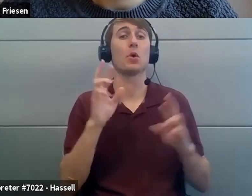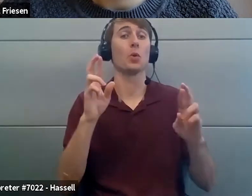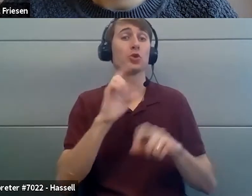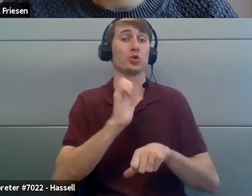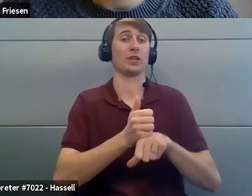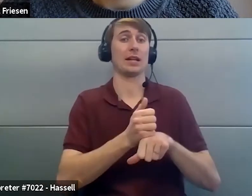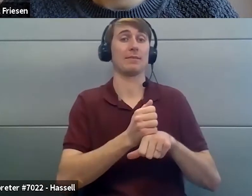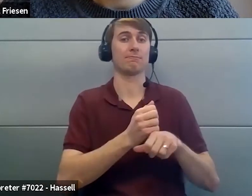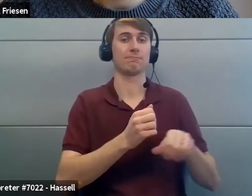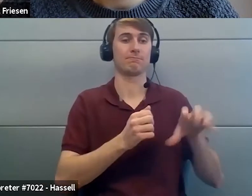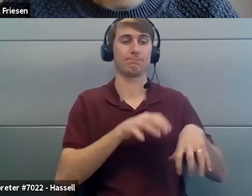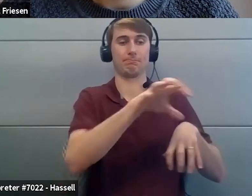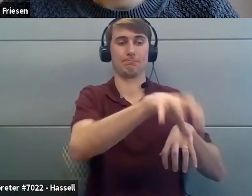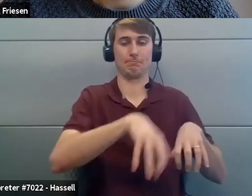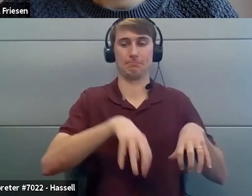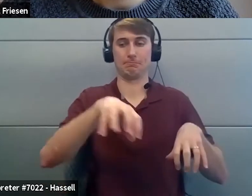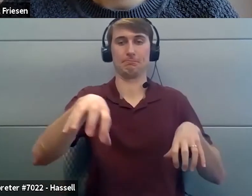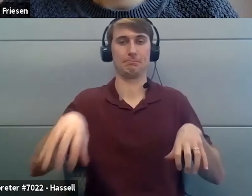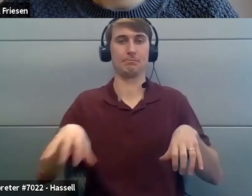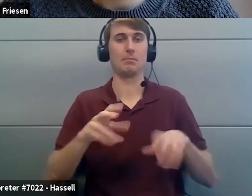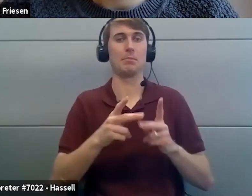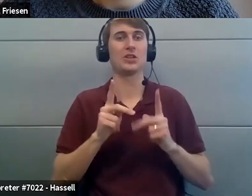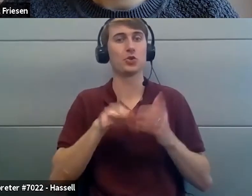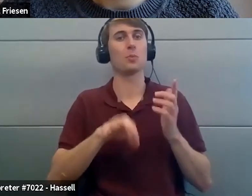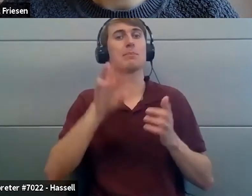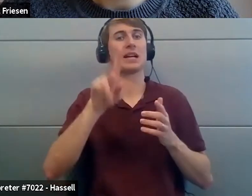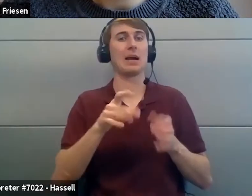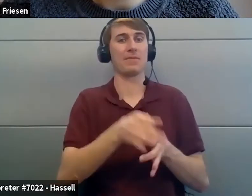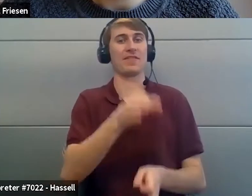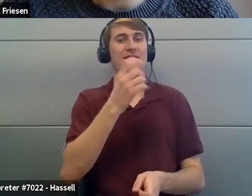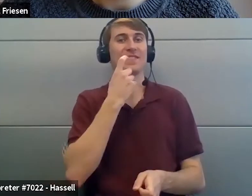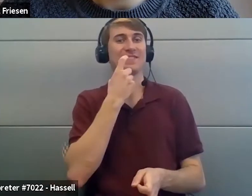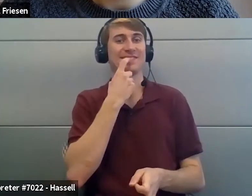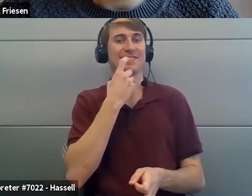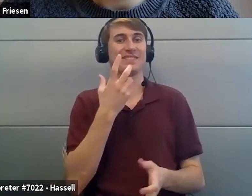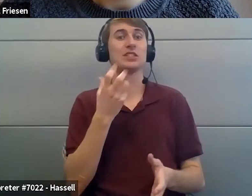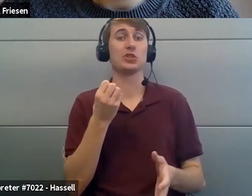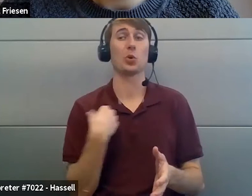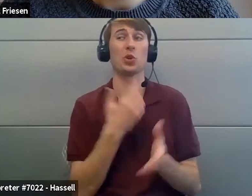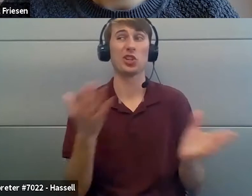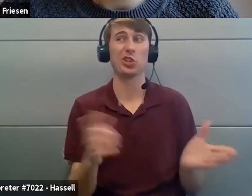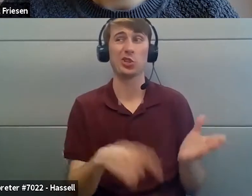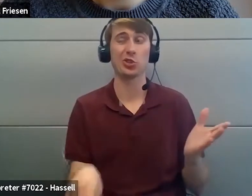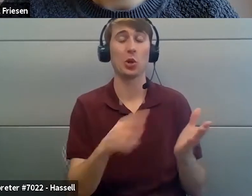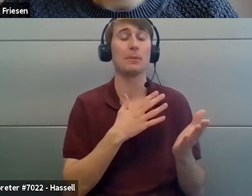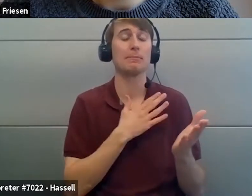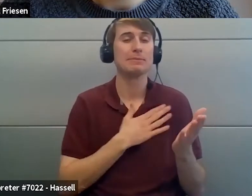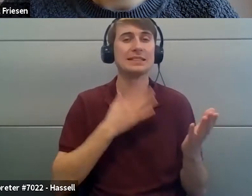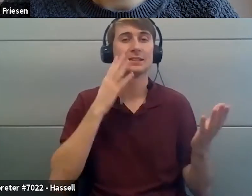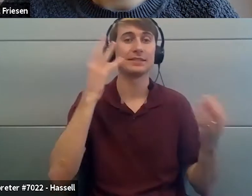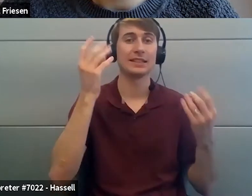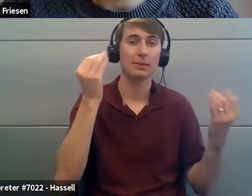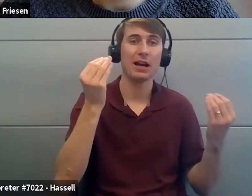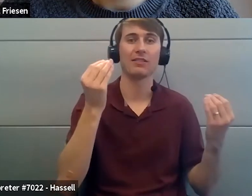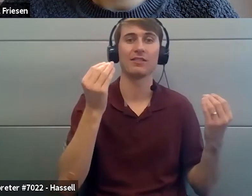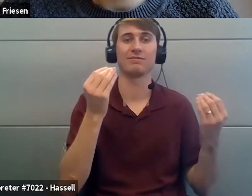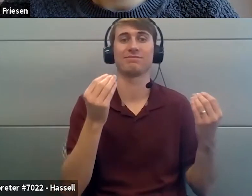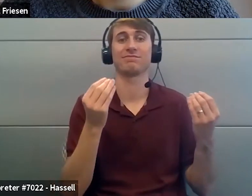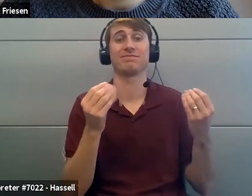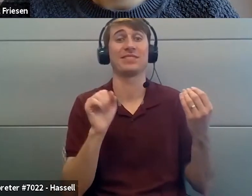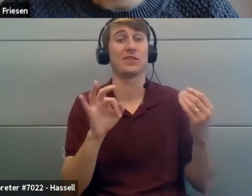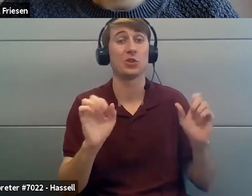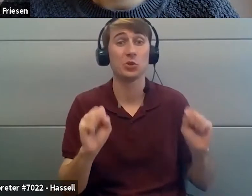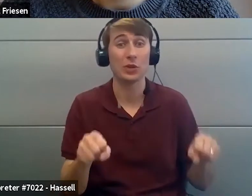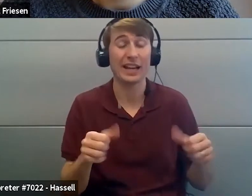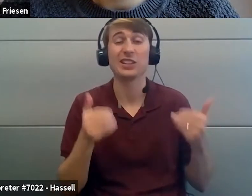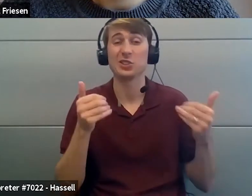lot easier for you all to do testing. We're just encouraging everybody, please think about it. Give us a sample if you can.